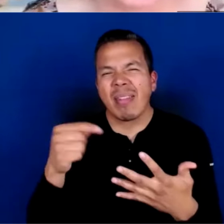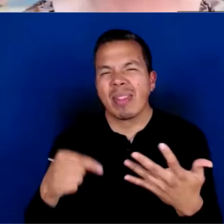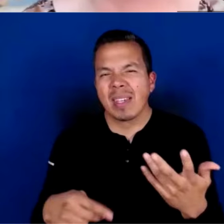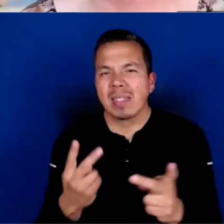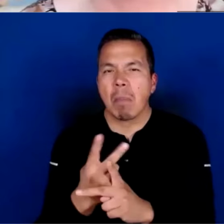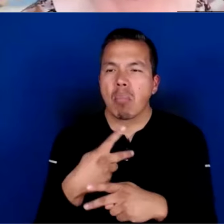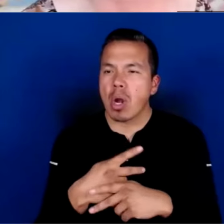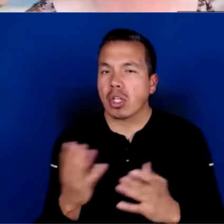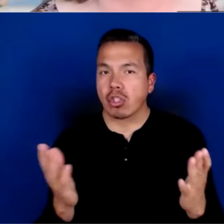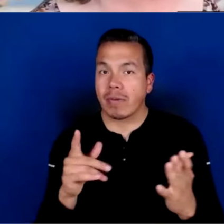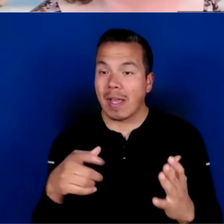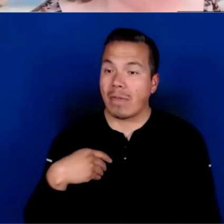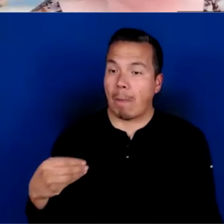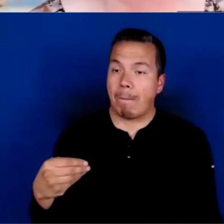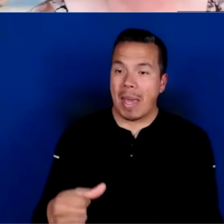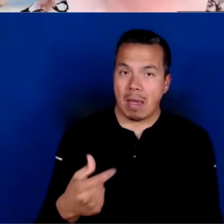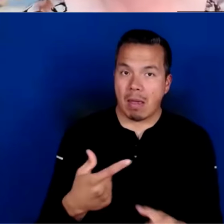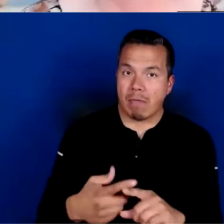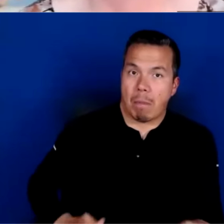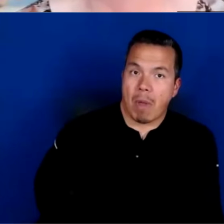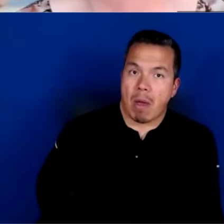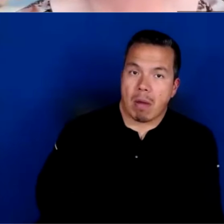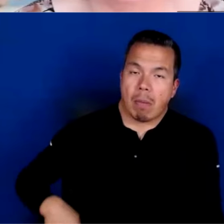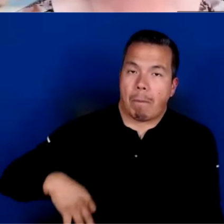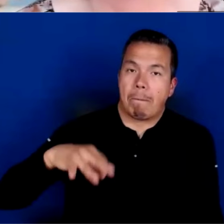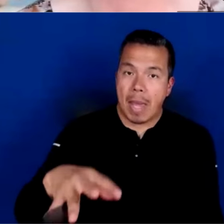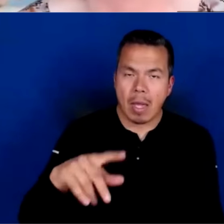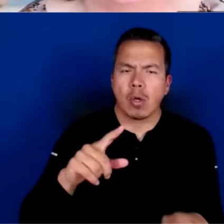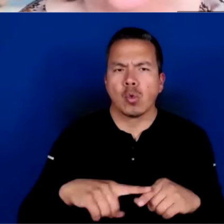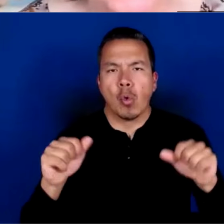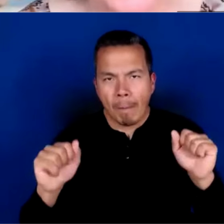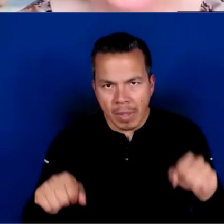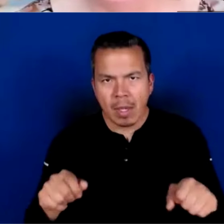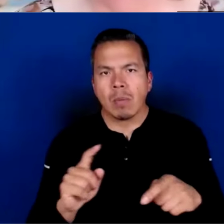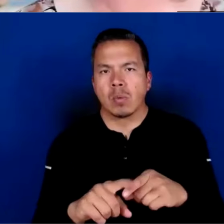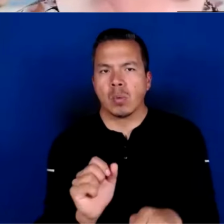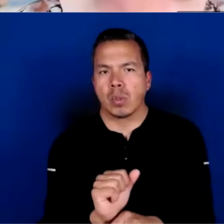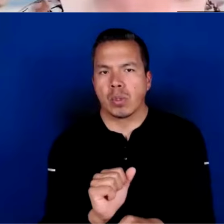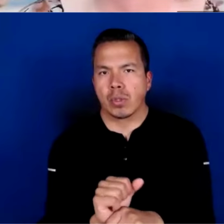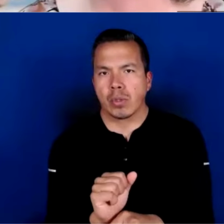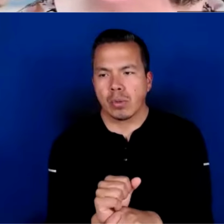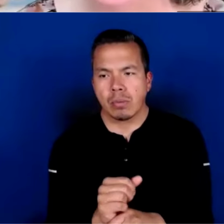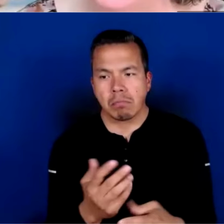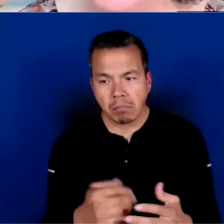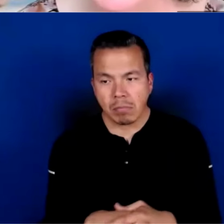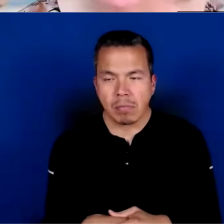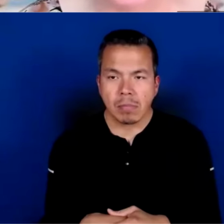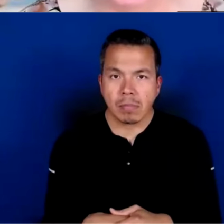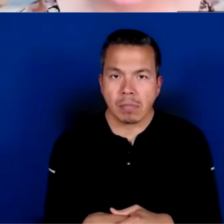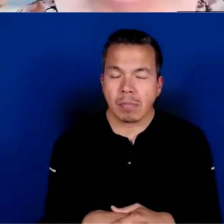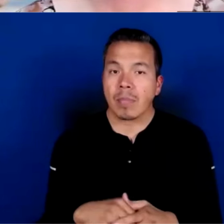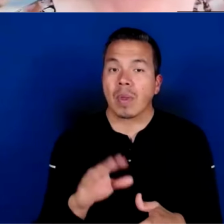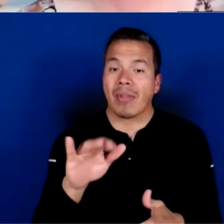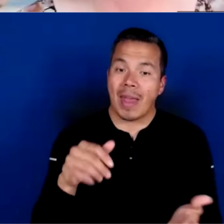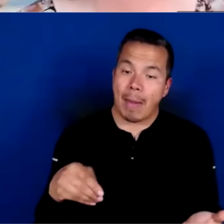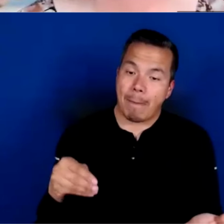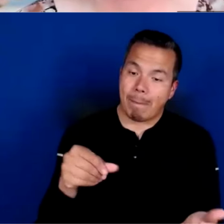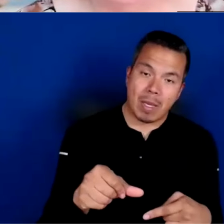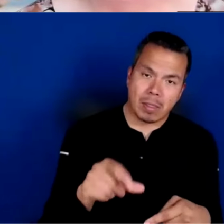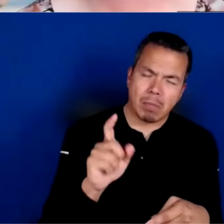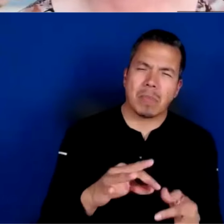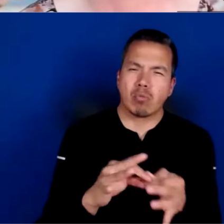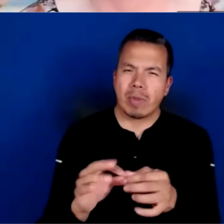that you have to pay for out of pocket in order to be able to work. They have to be related to your disability.